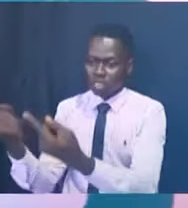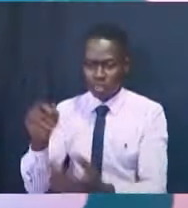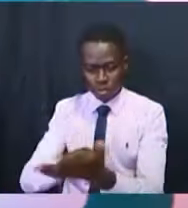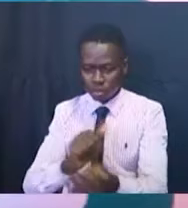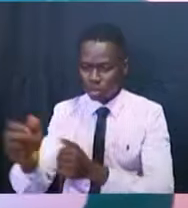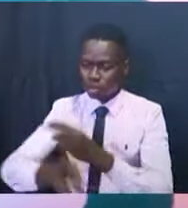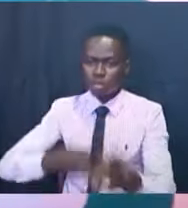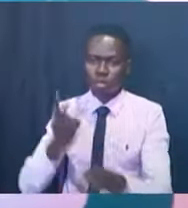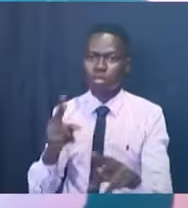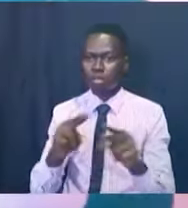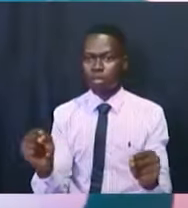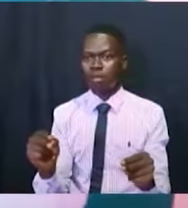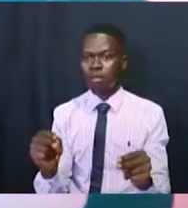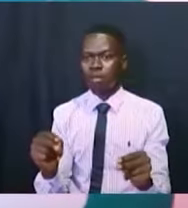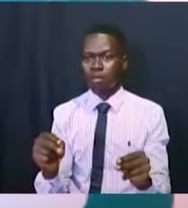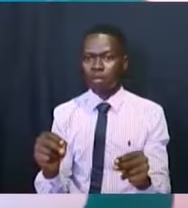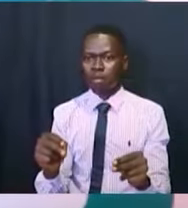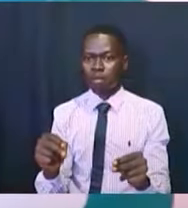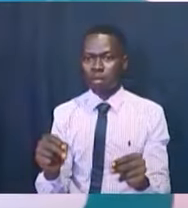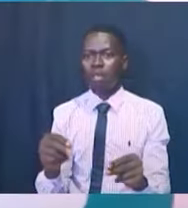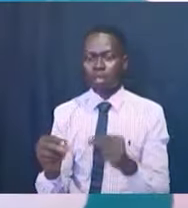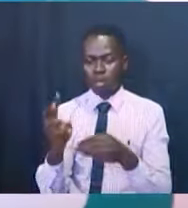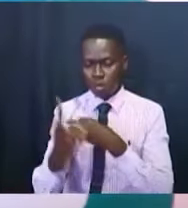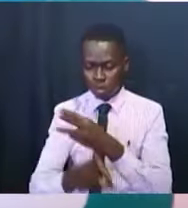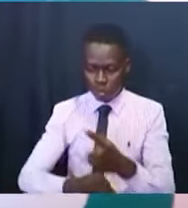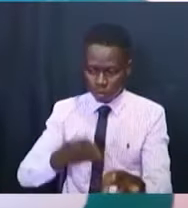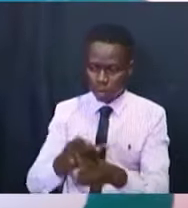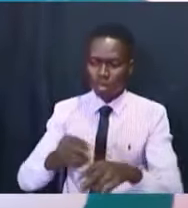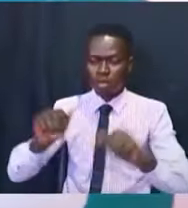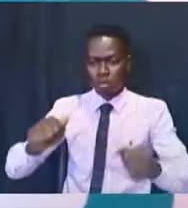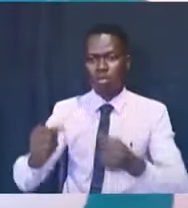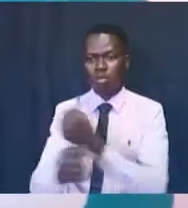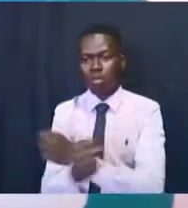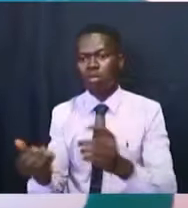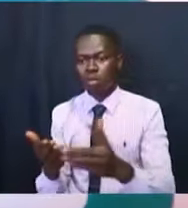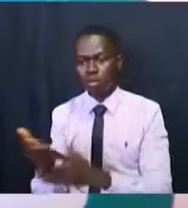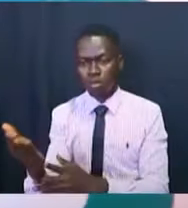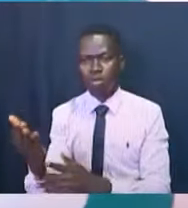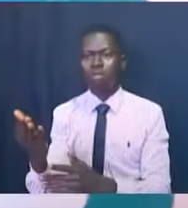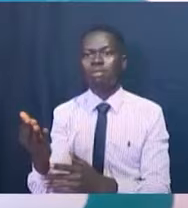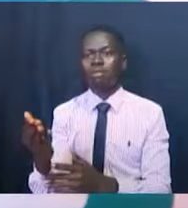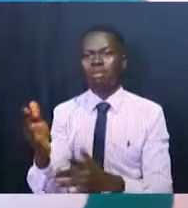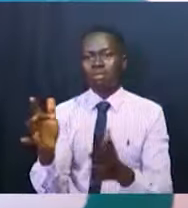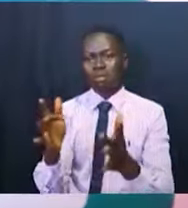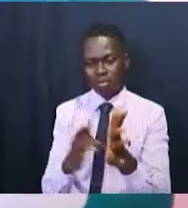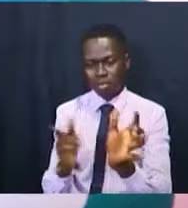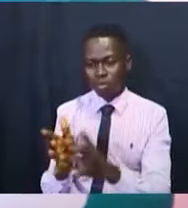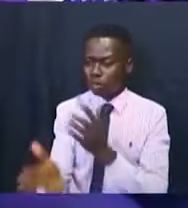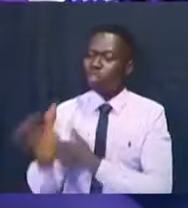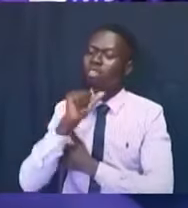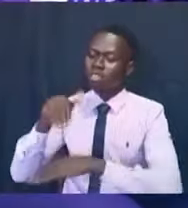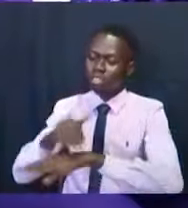that the world might be saved through him. So God did not send his son into the world to condemn